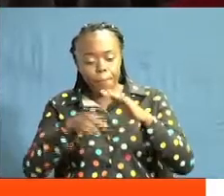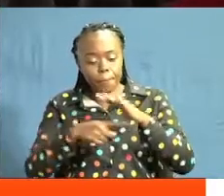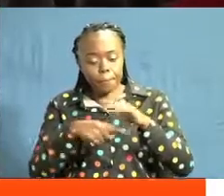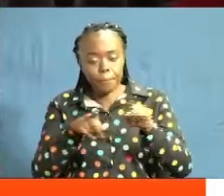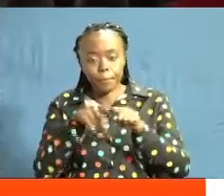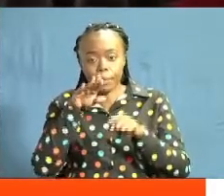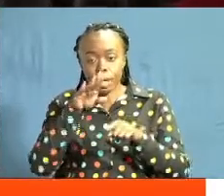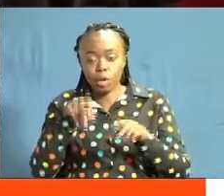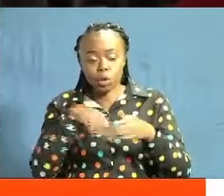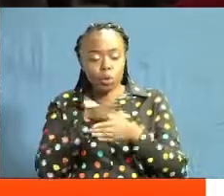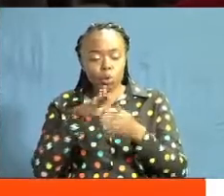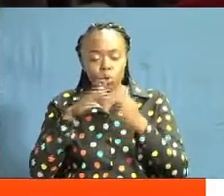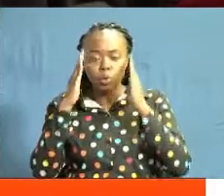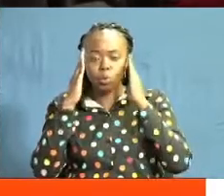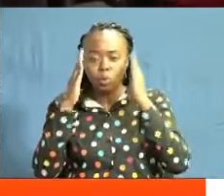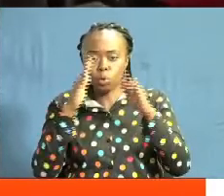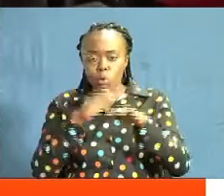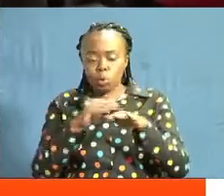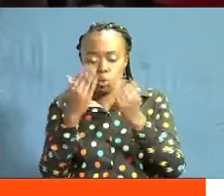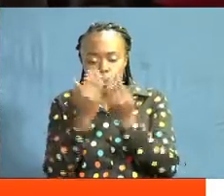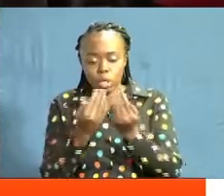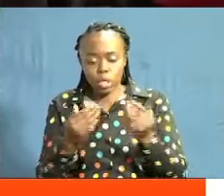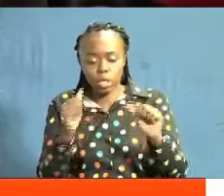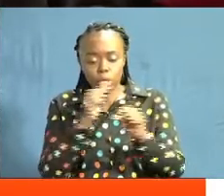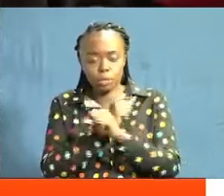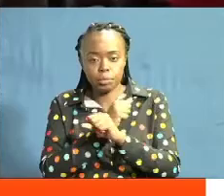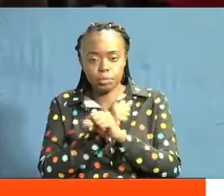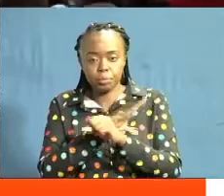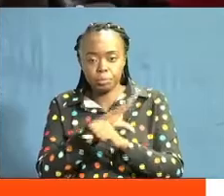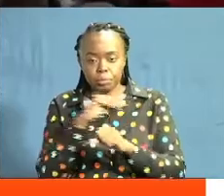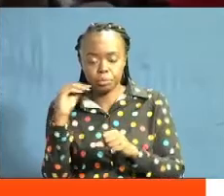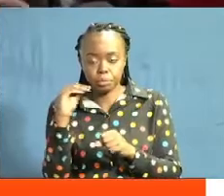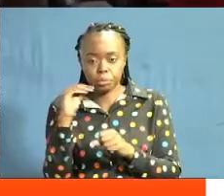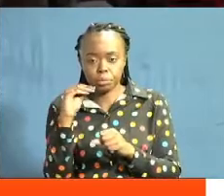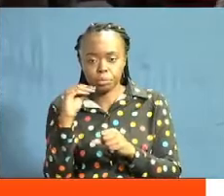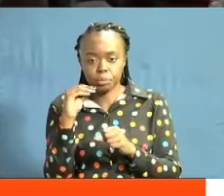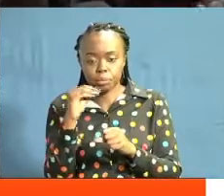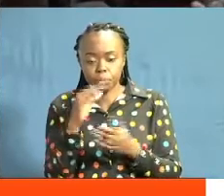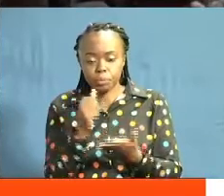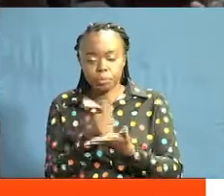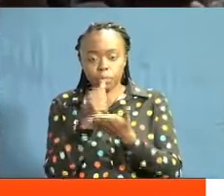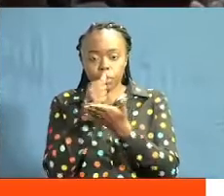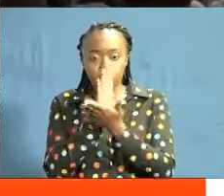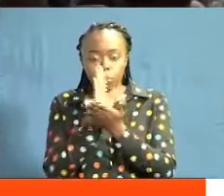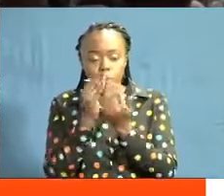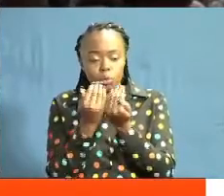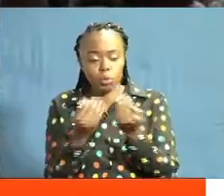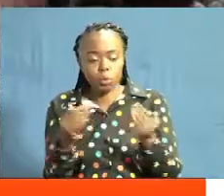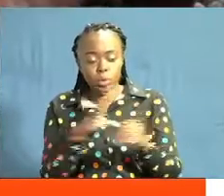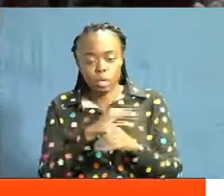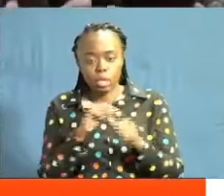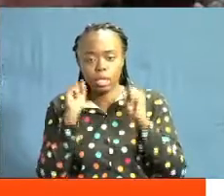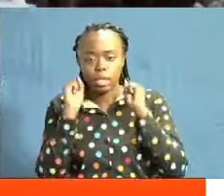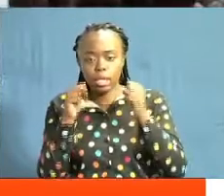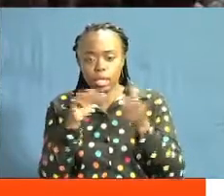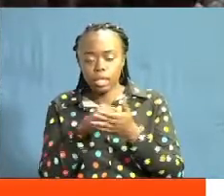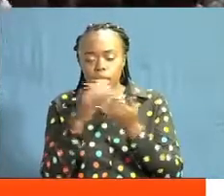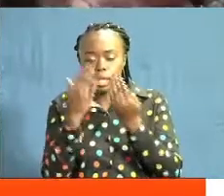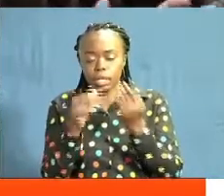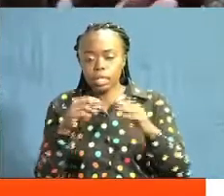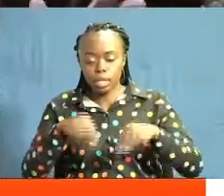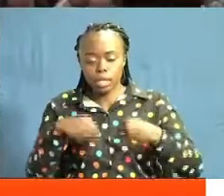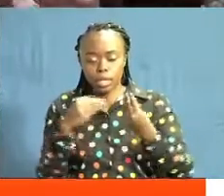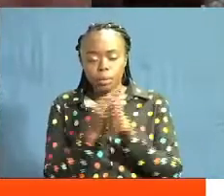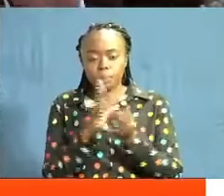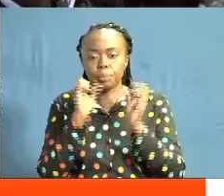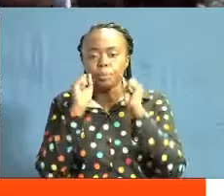ministry, we all focus on child protection and rescuing that child and enabling that child, giving